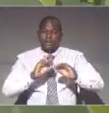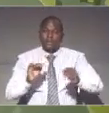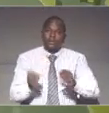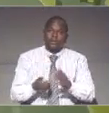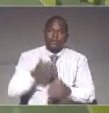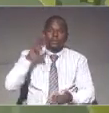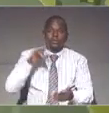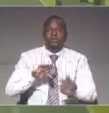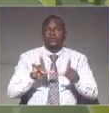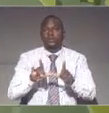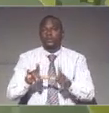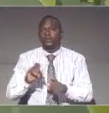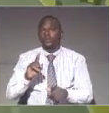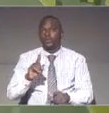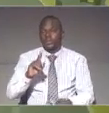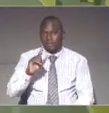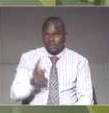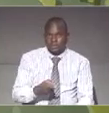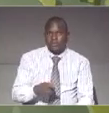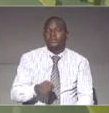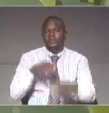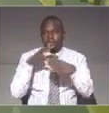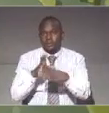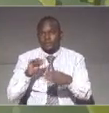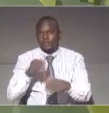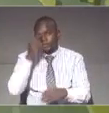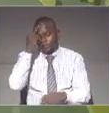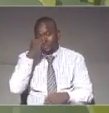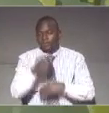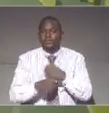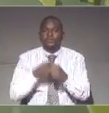certify 1,000 ICT survey students every year.